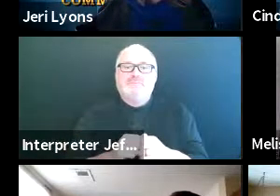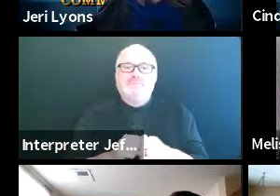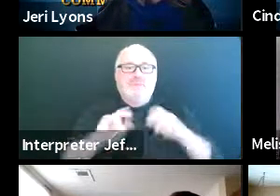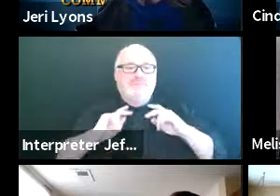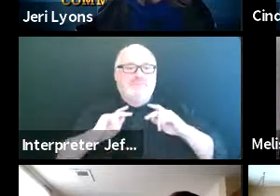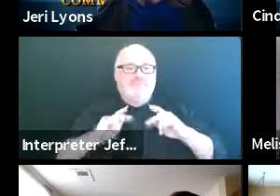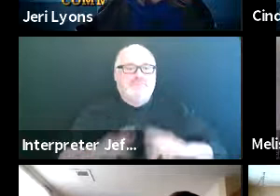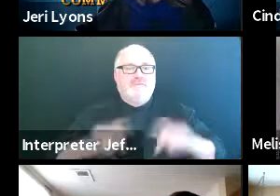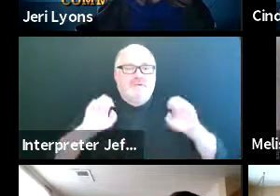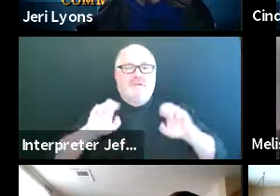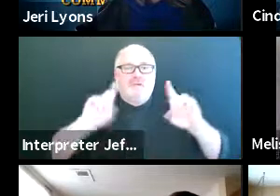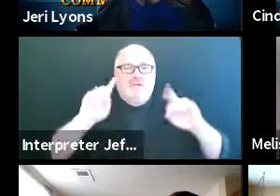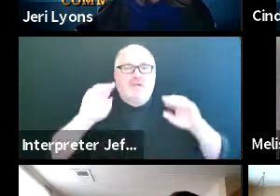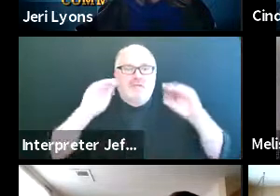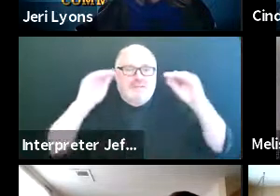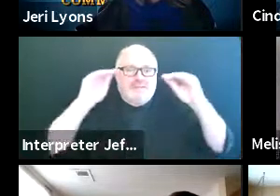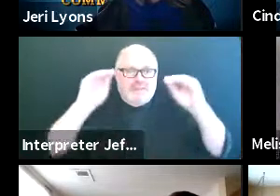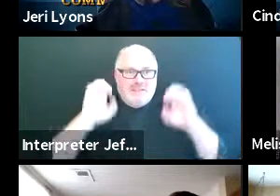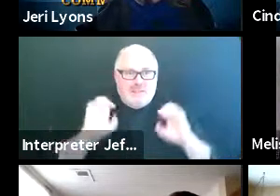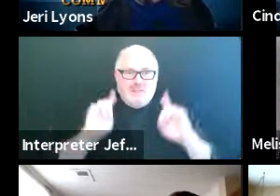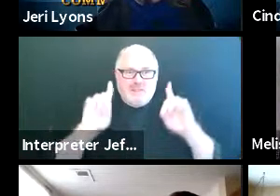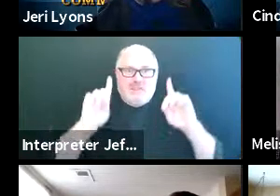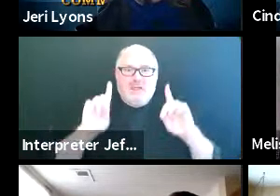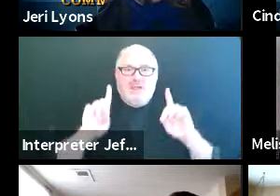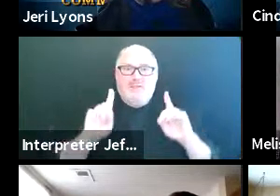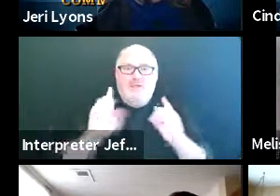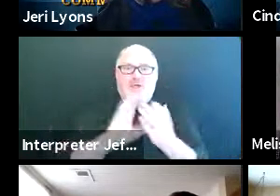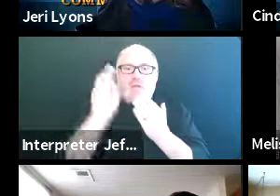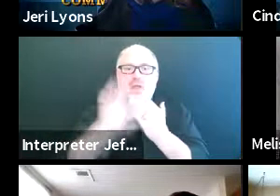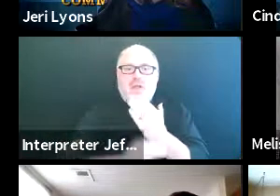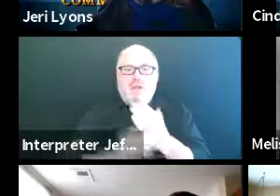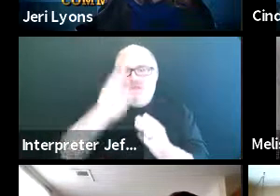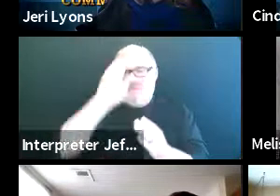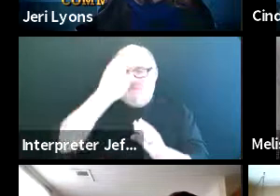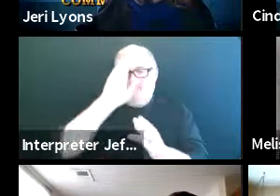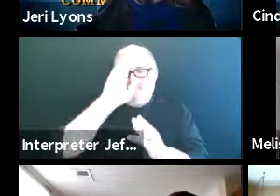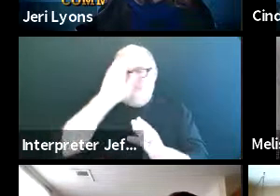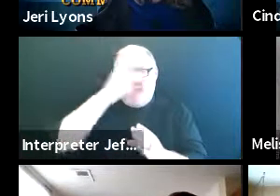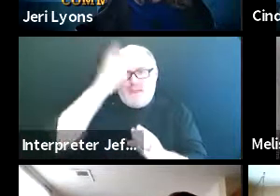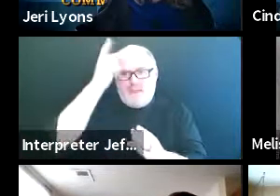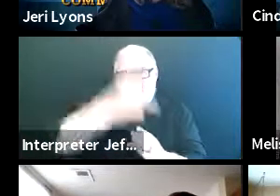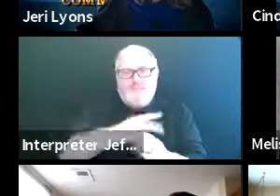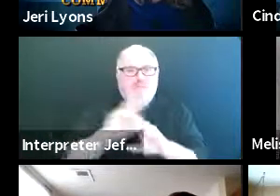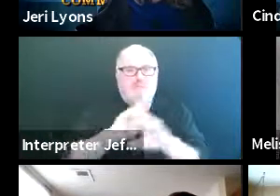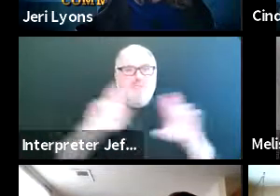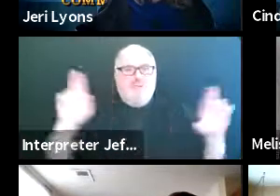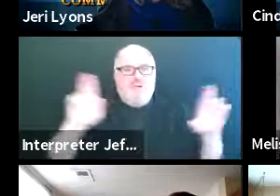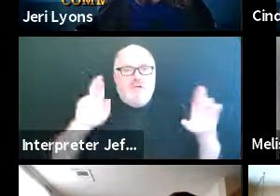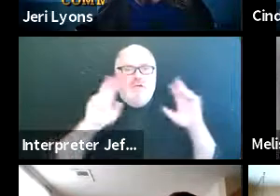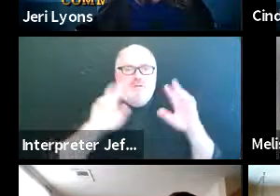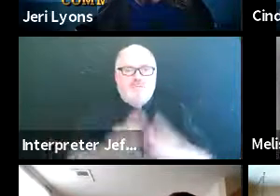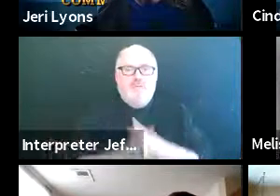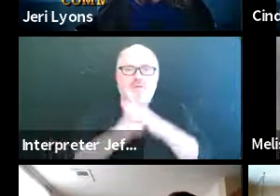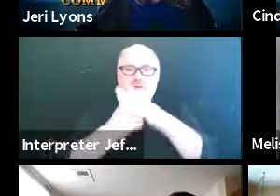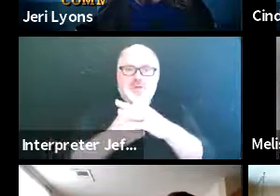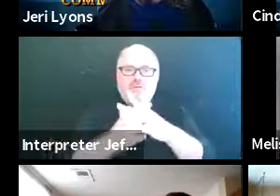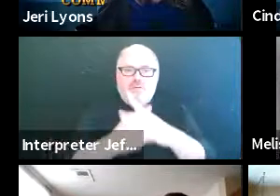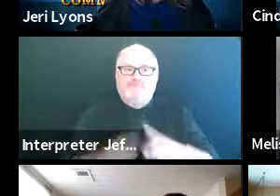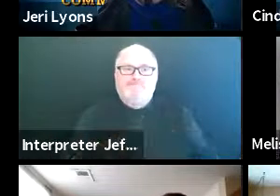education, teacher education, curriculum philosophies, and readiness for induction.